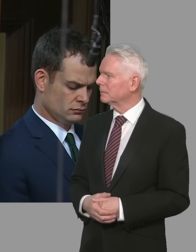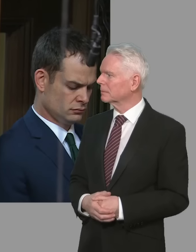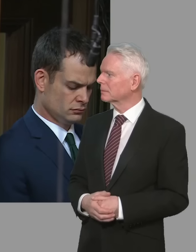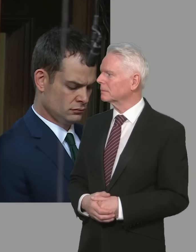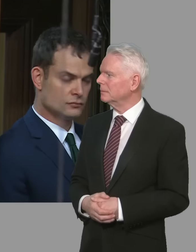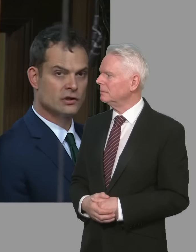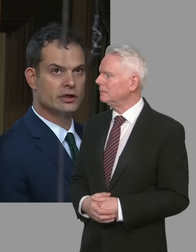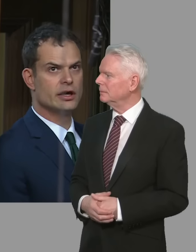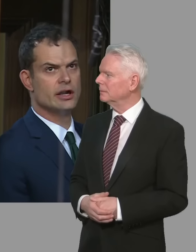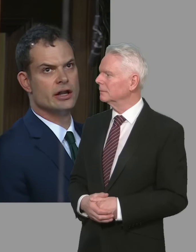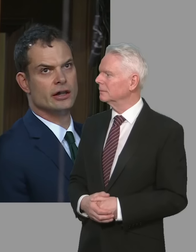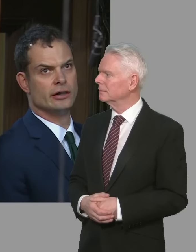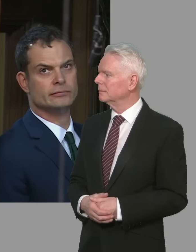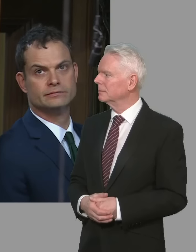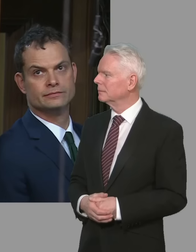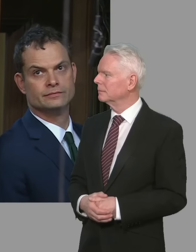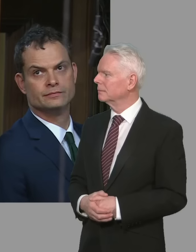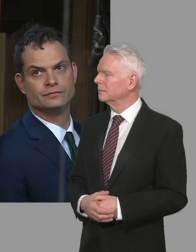Oldham?